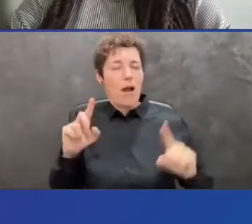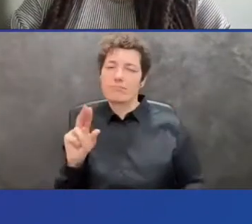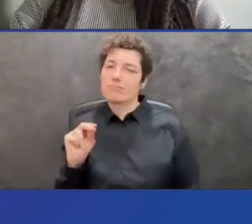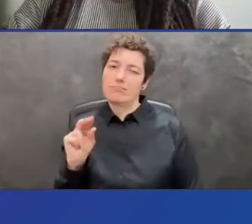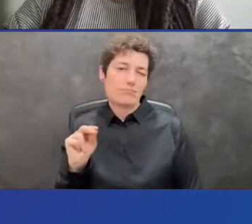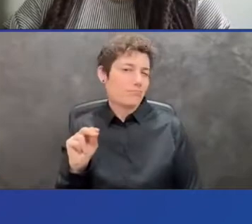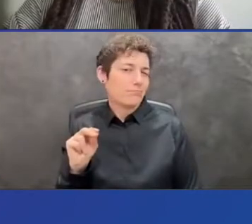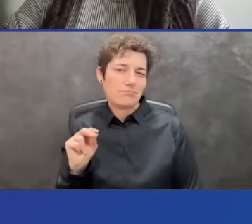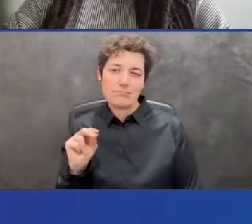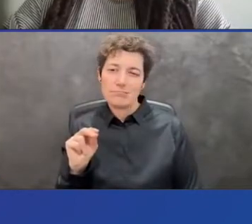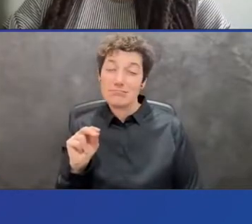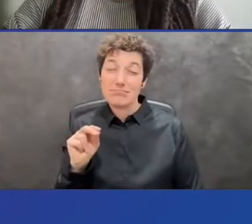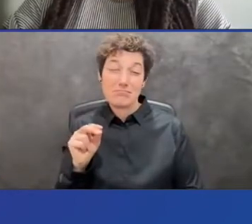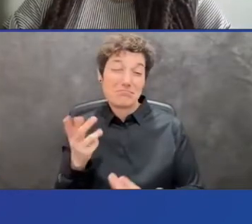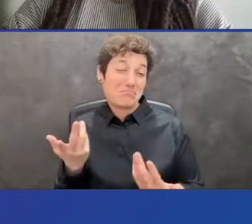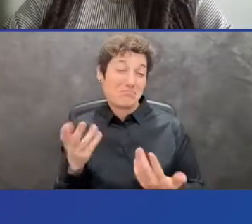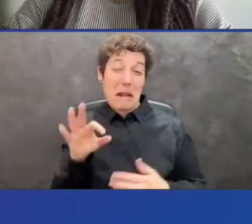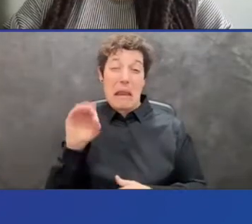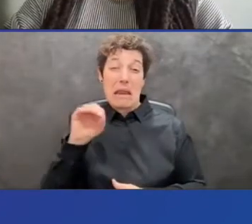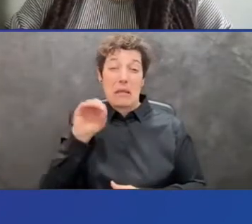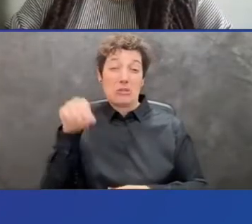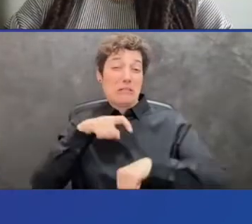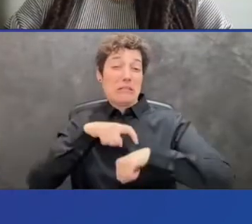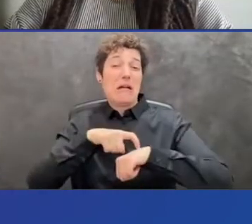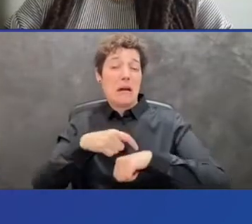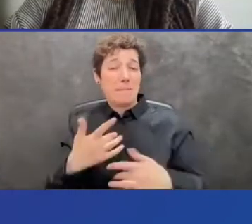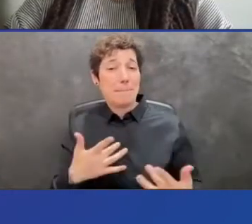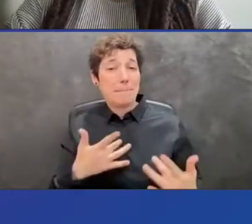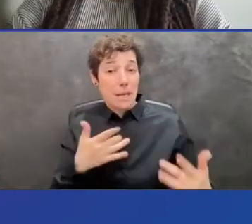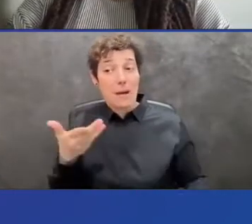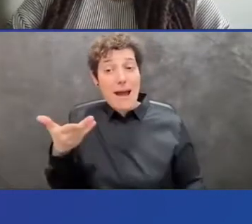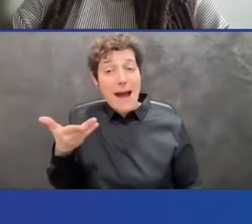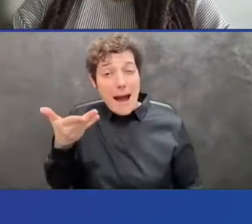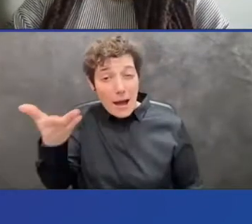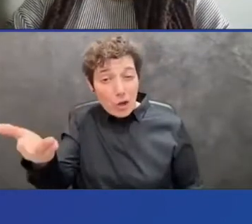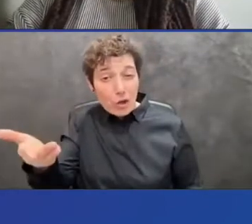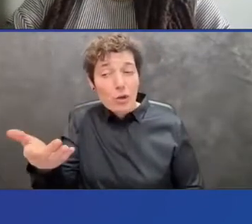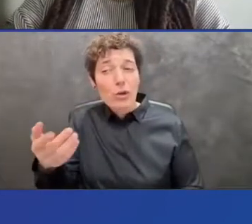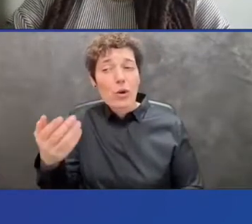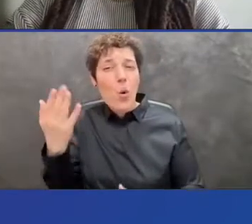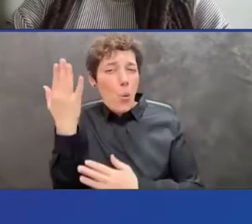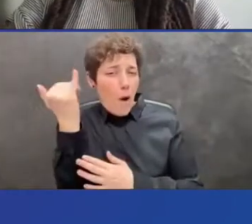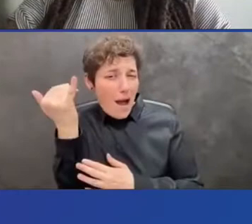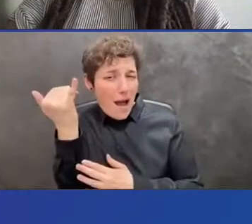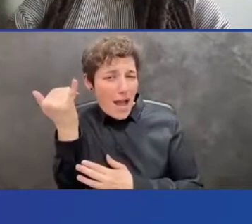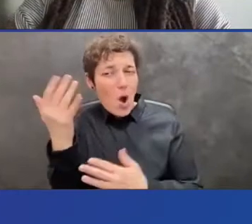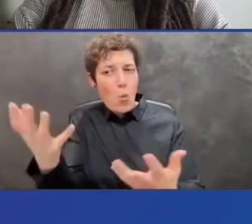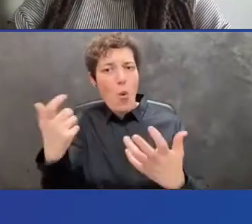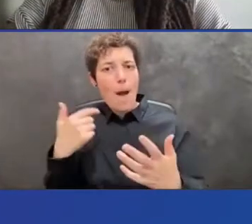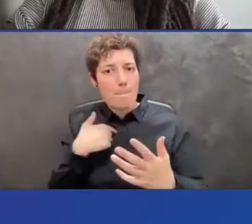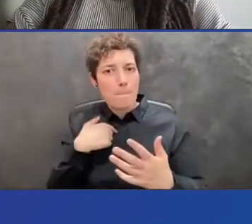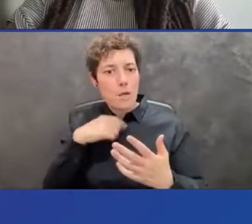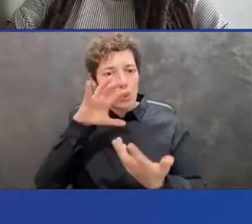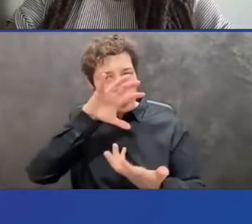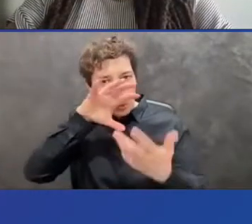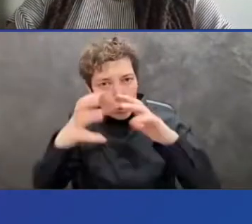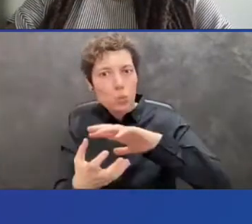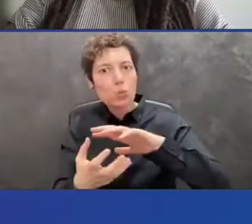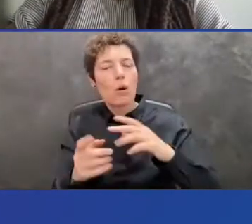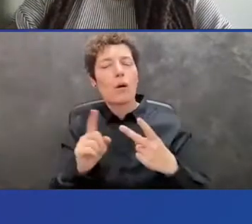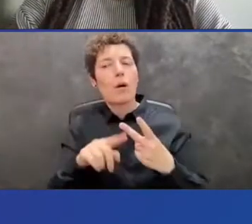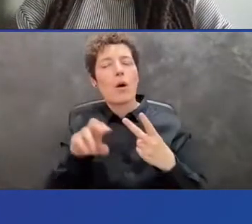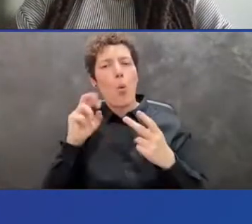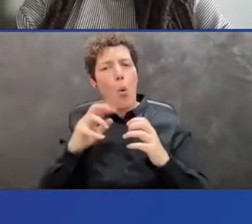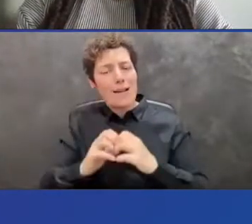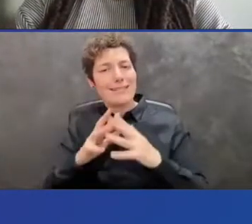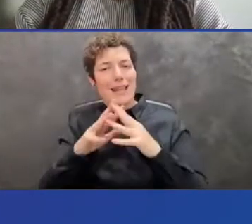been brought into organizations to either turn them around or establish a function that didn't exist prior. And